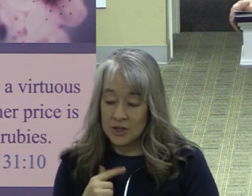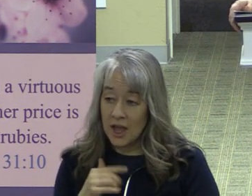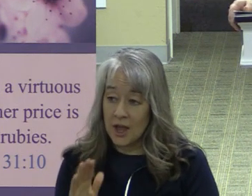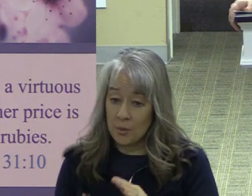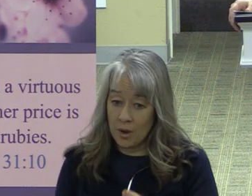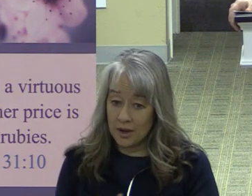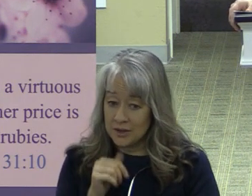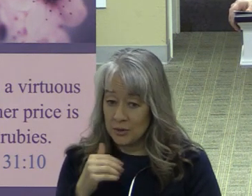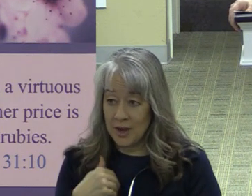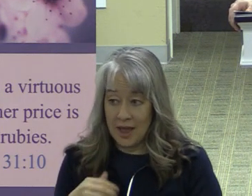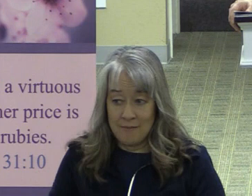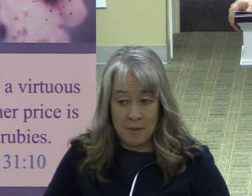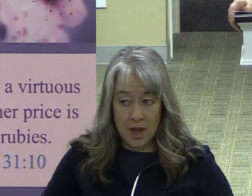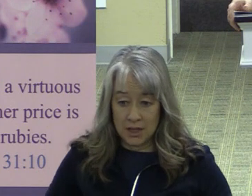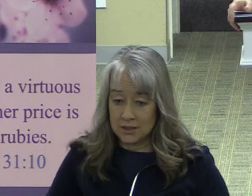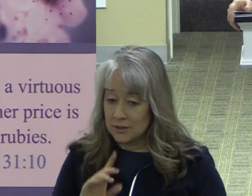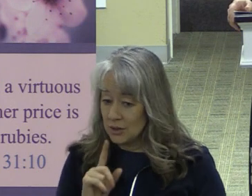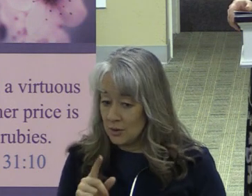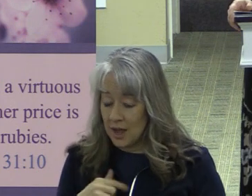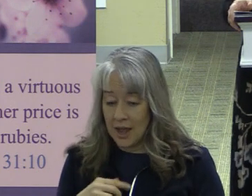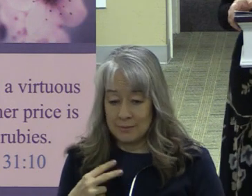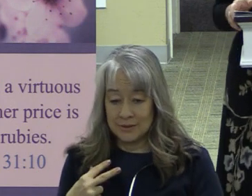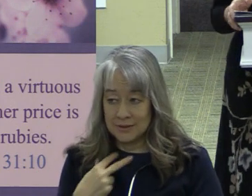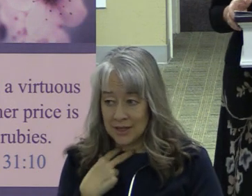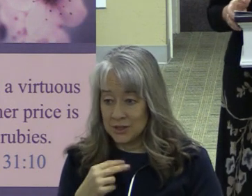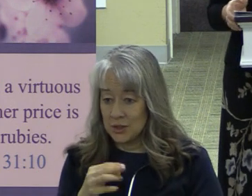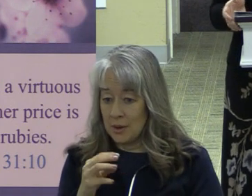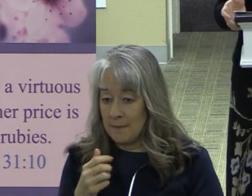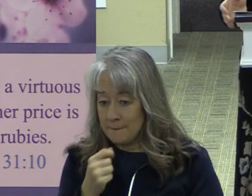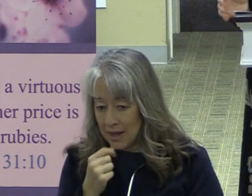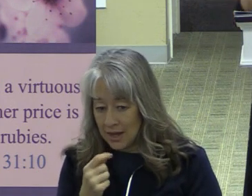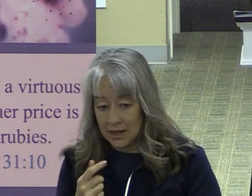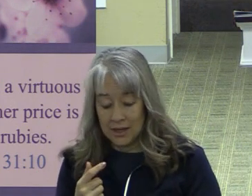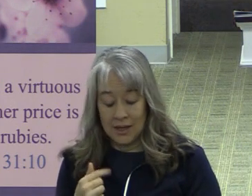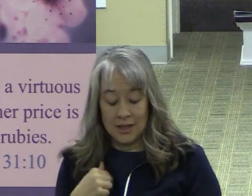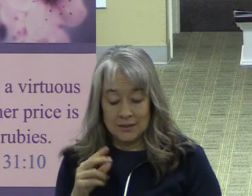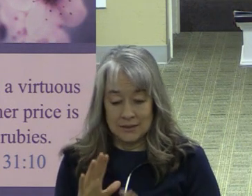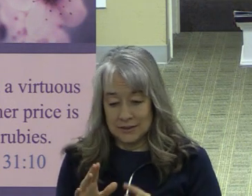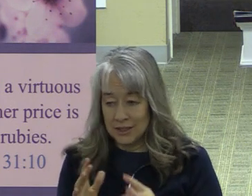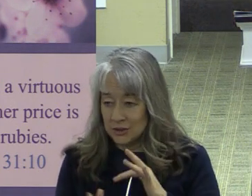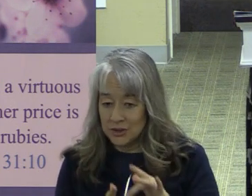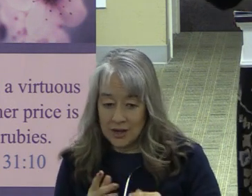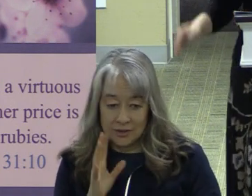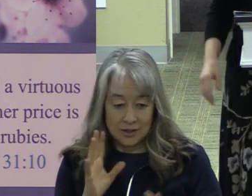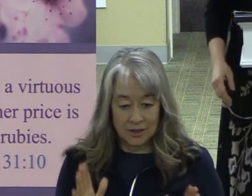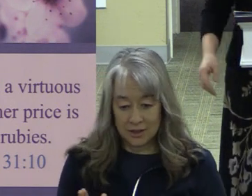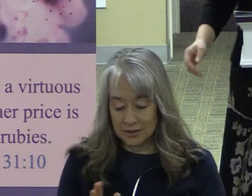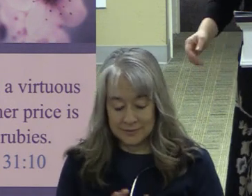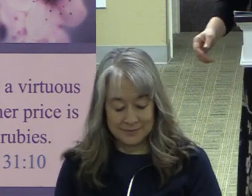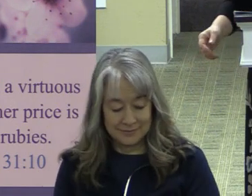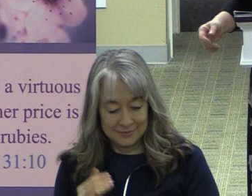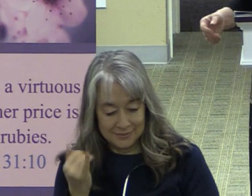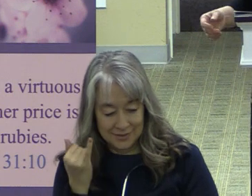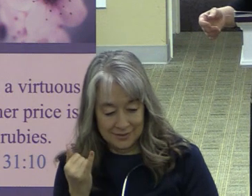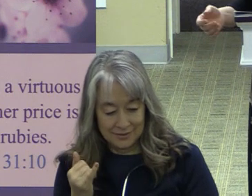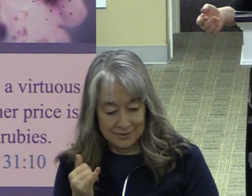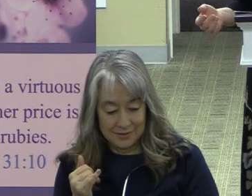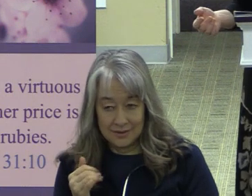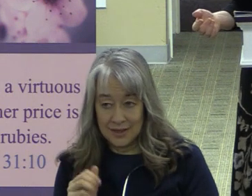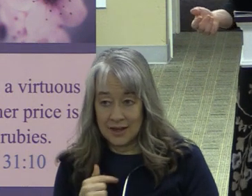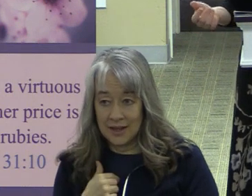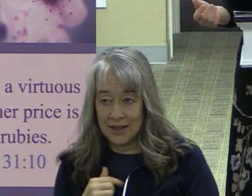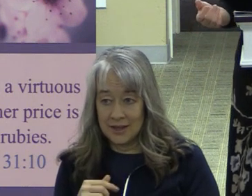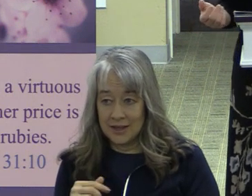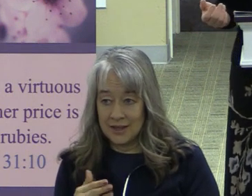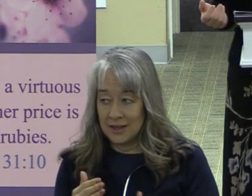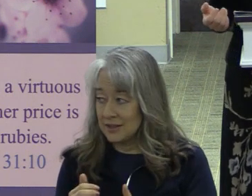walk and I don't have pockets. So I'm stuck to a microphone and I'm usually like a traveling talker. So if,